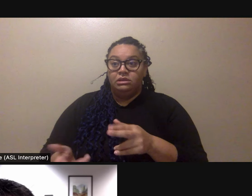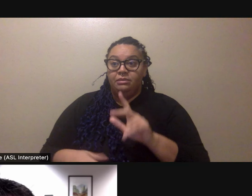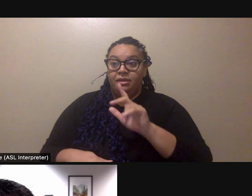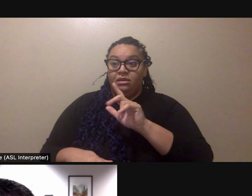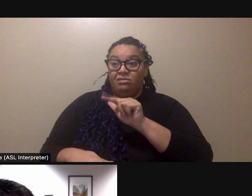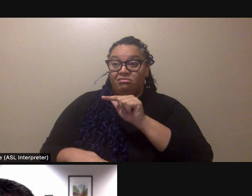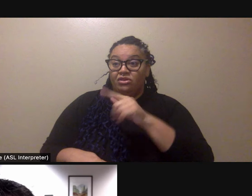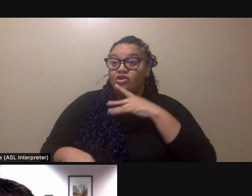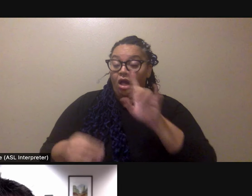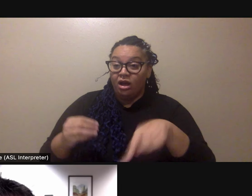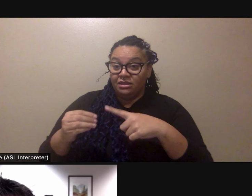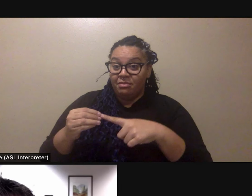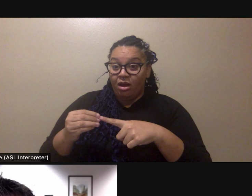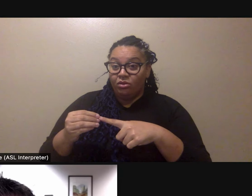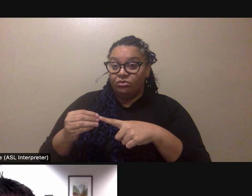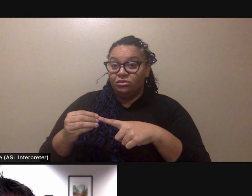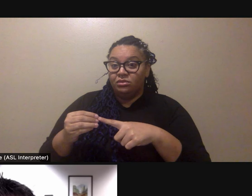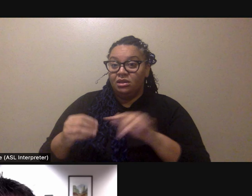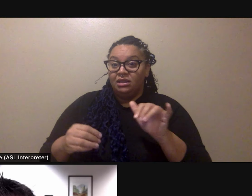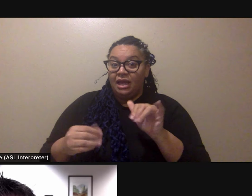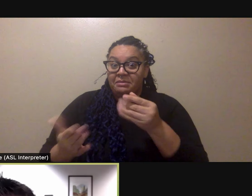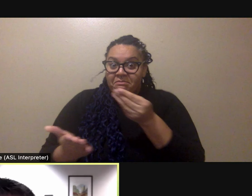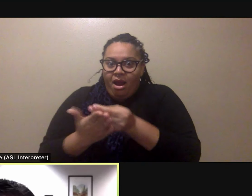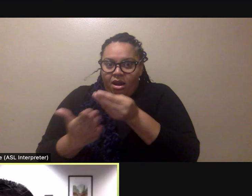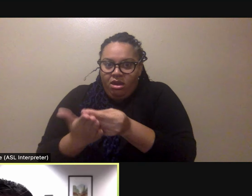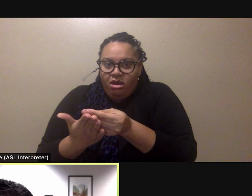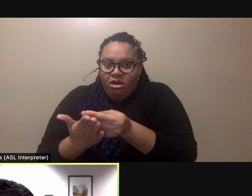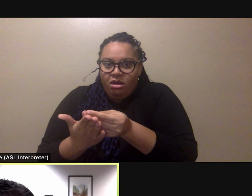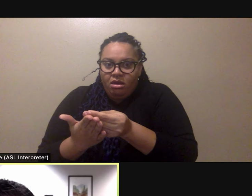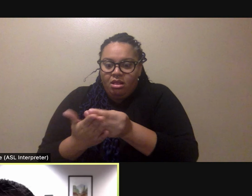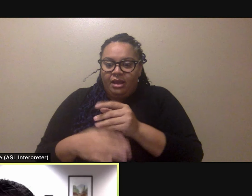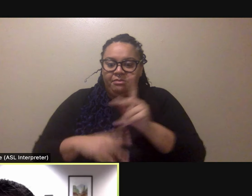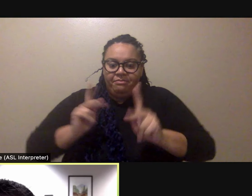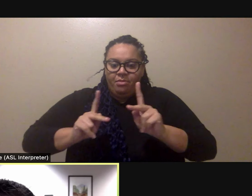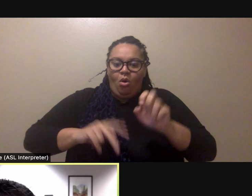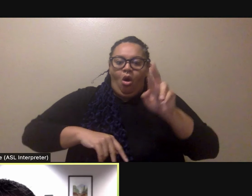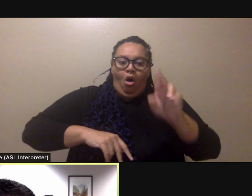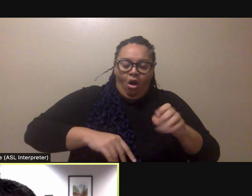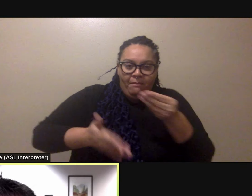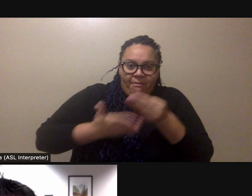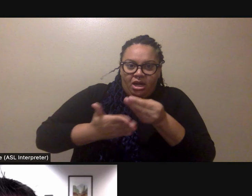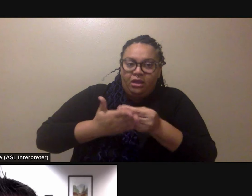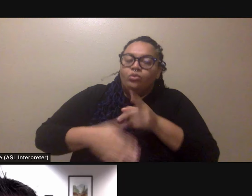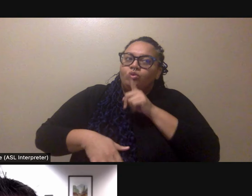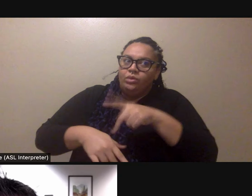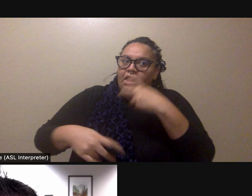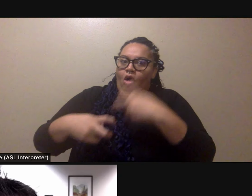as and quantified as money. Yeah. Really hard to listen to.